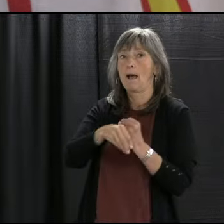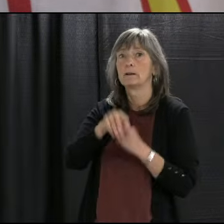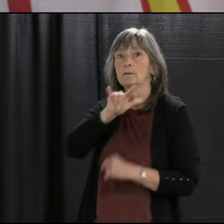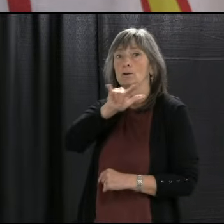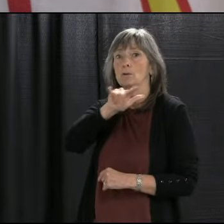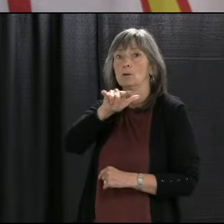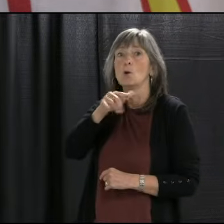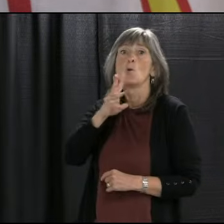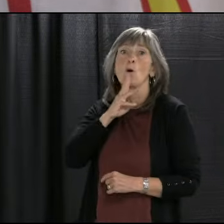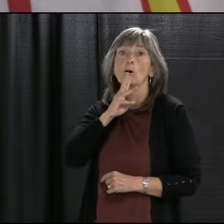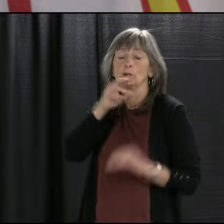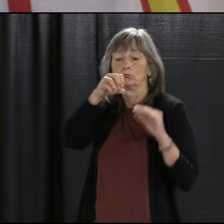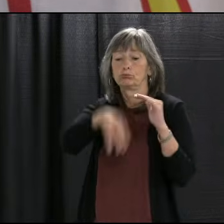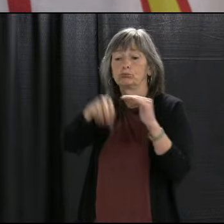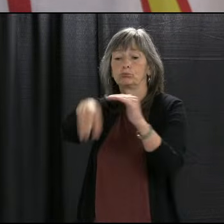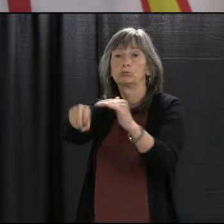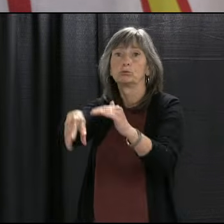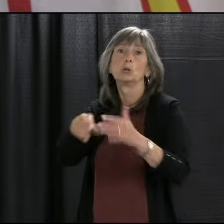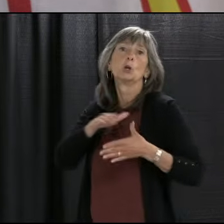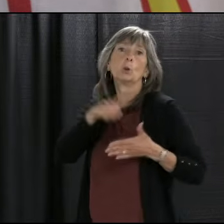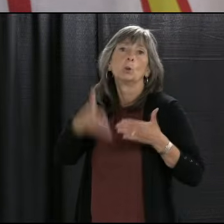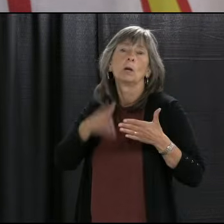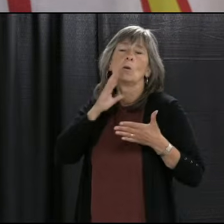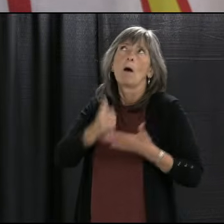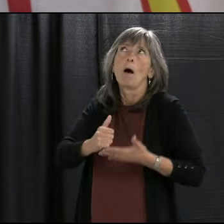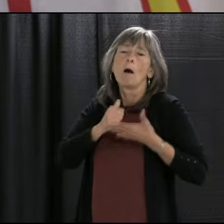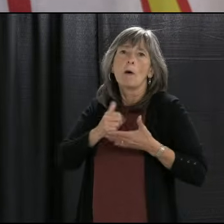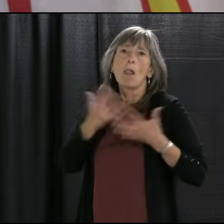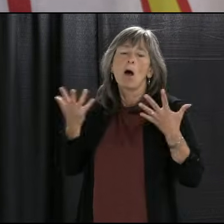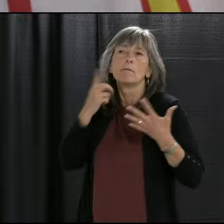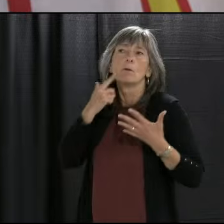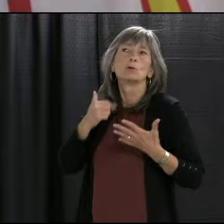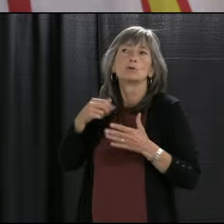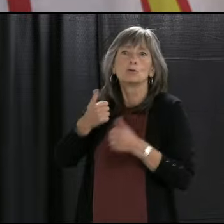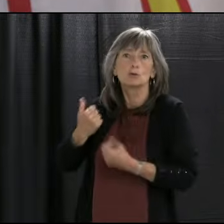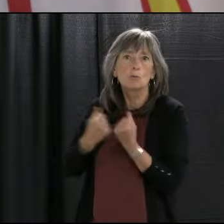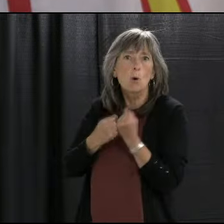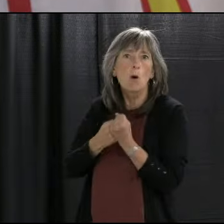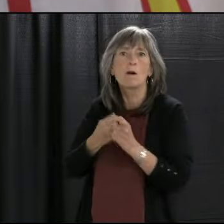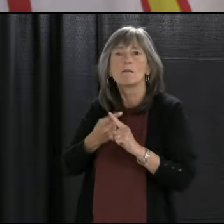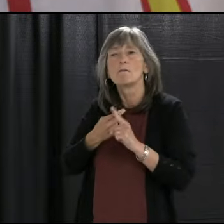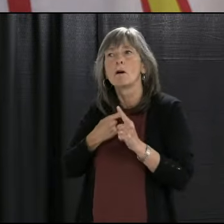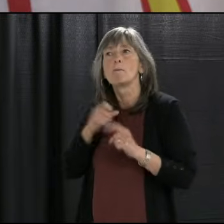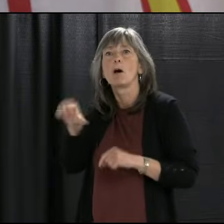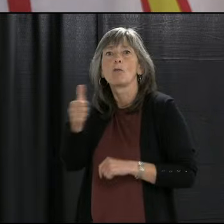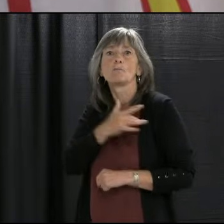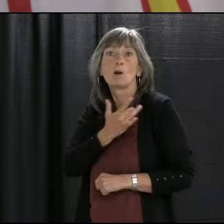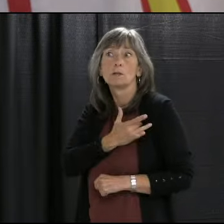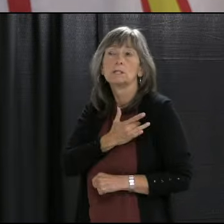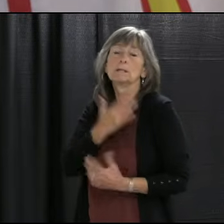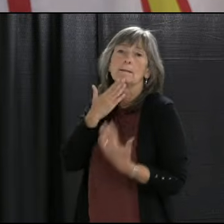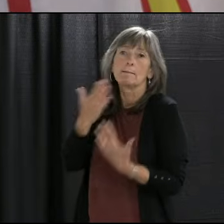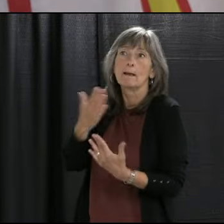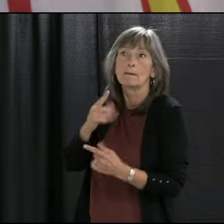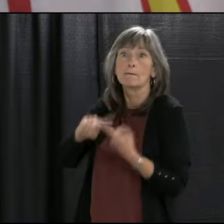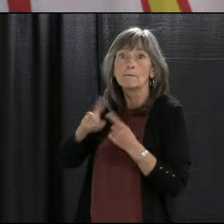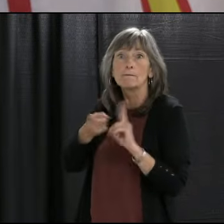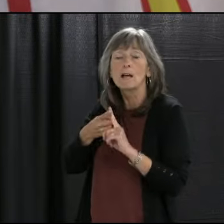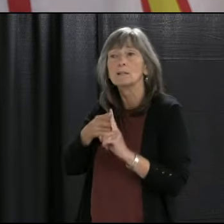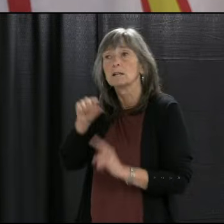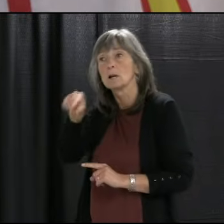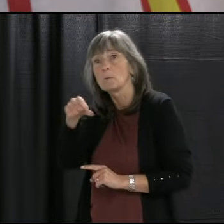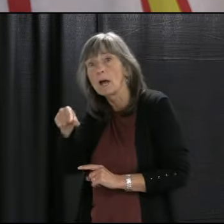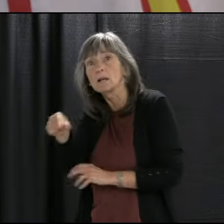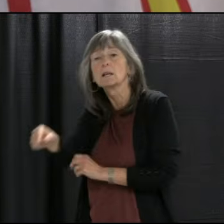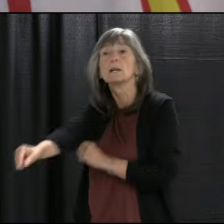our air assets over the weekend, which obviously will help a great deal. So I certainly want to thank our friends in Quebec and Premier